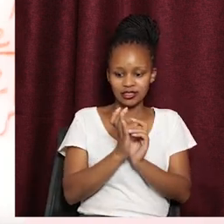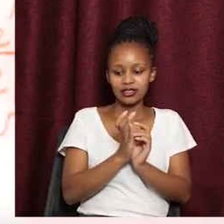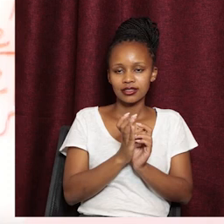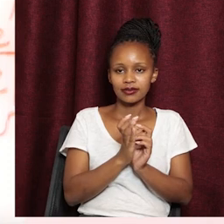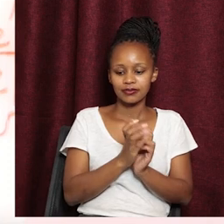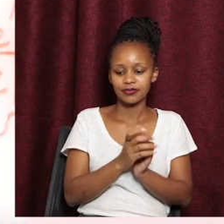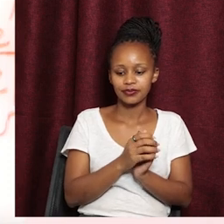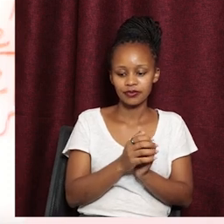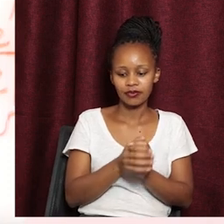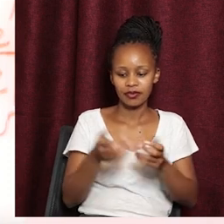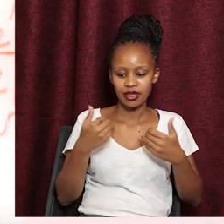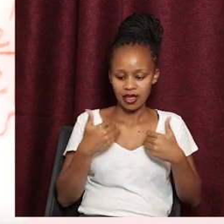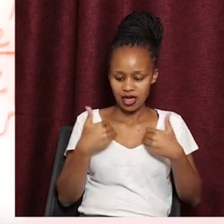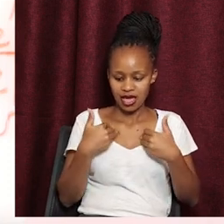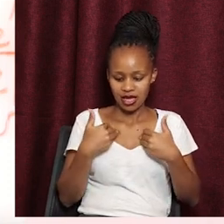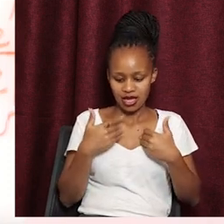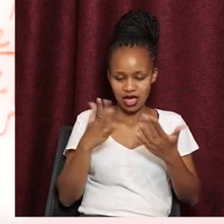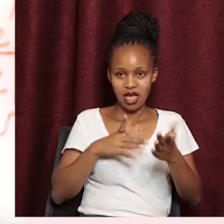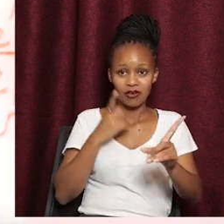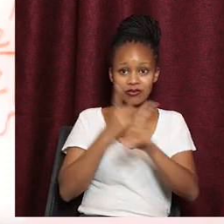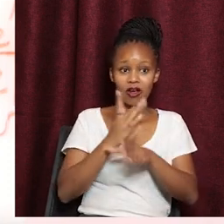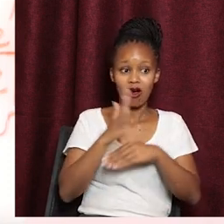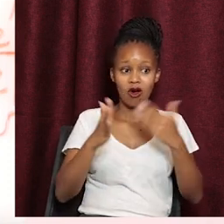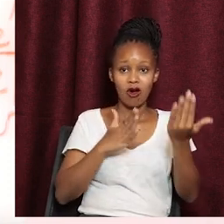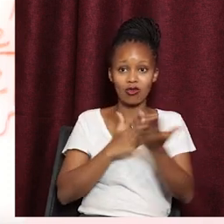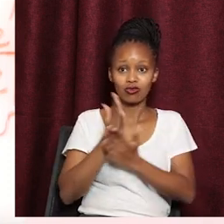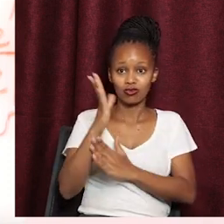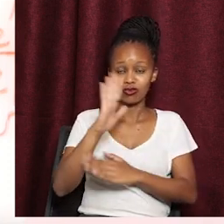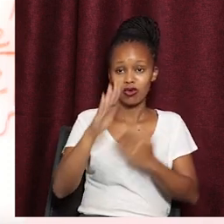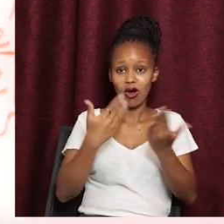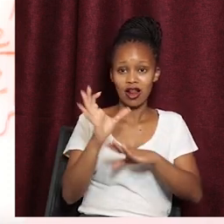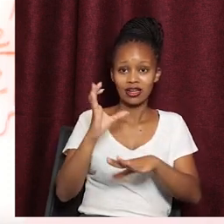They had gone through all the chapters, but they had forgotten there was the final chapter.